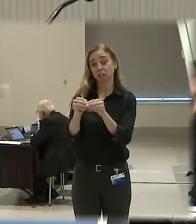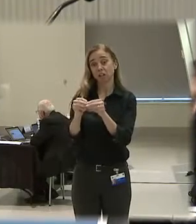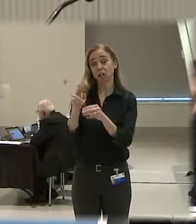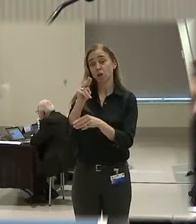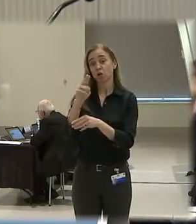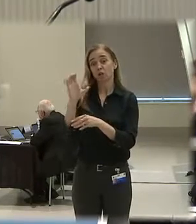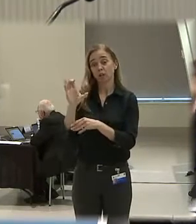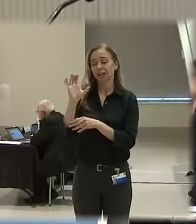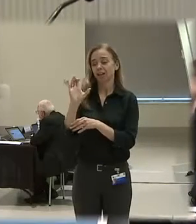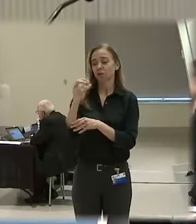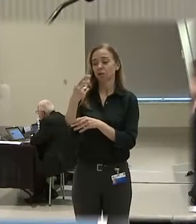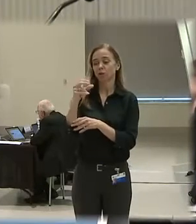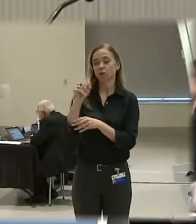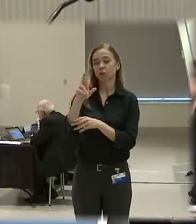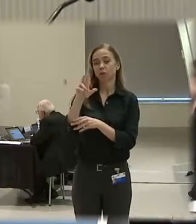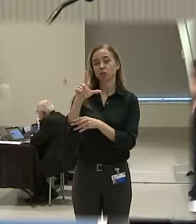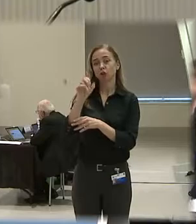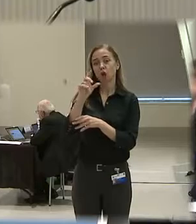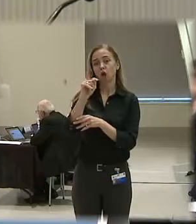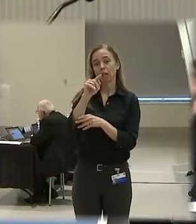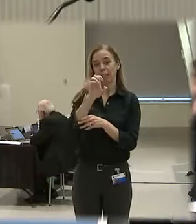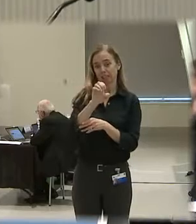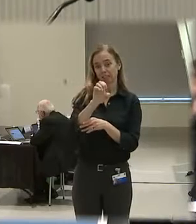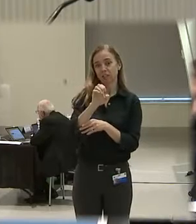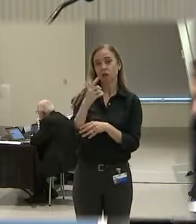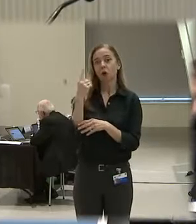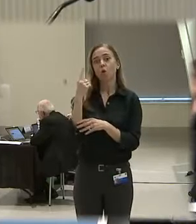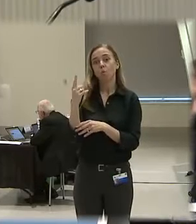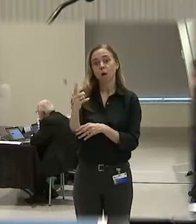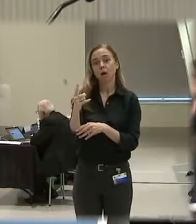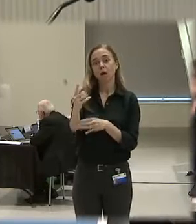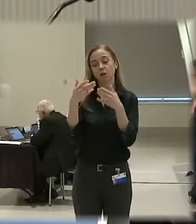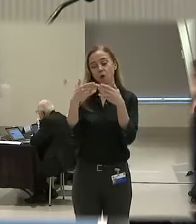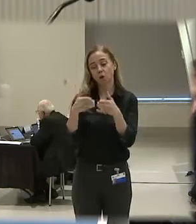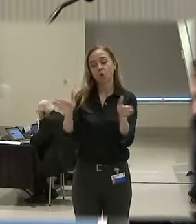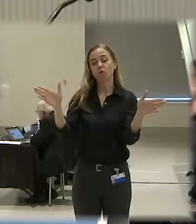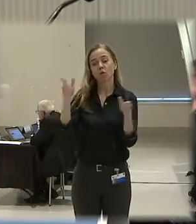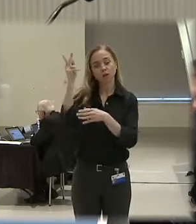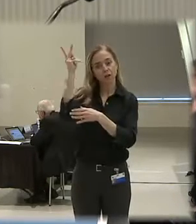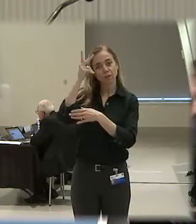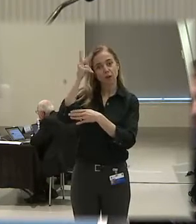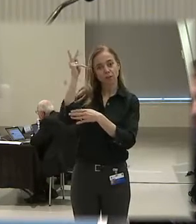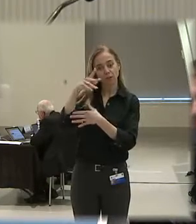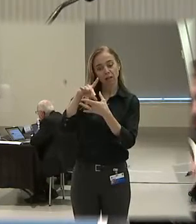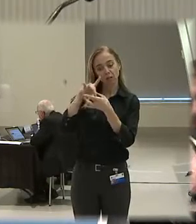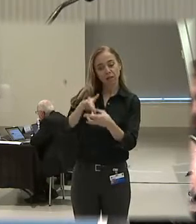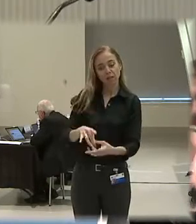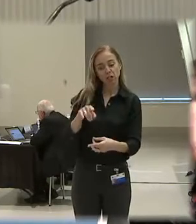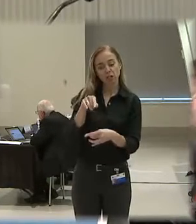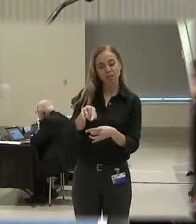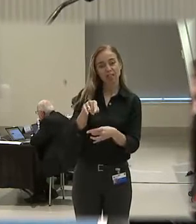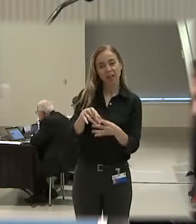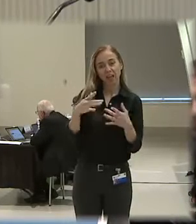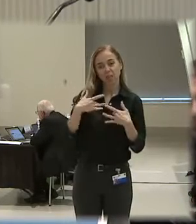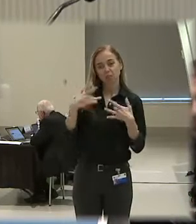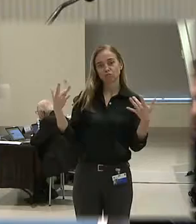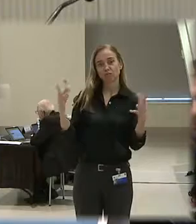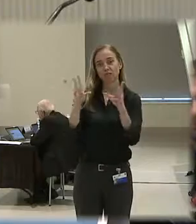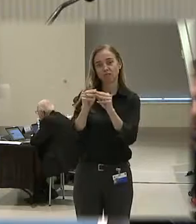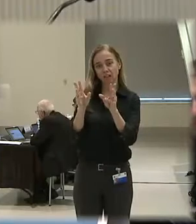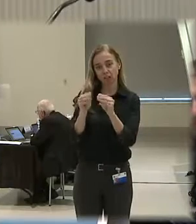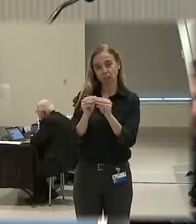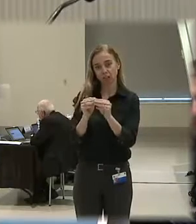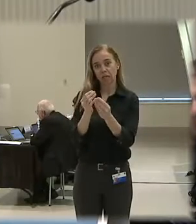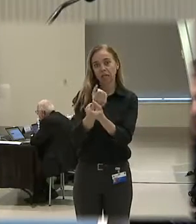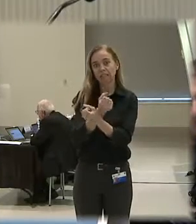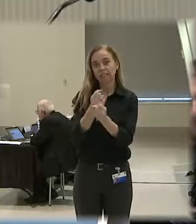Carolina, Charlotte, North Carolina. We had one overarching philosophy as it related to that particular convention, and that was to provide